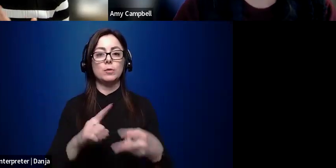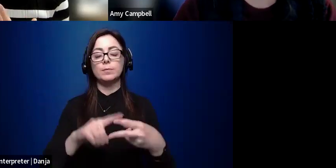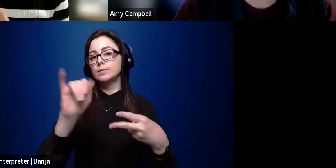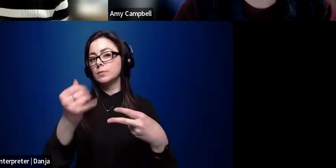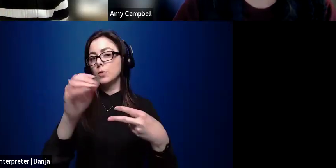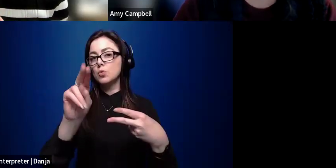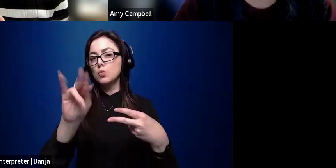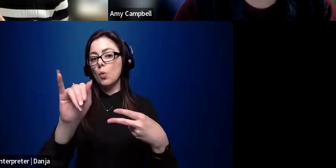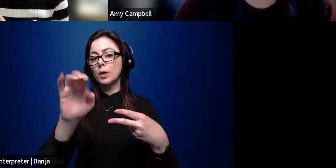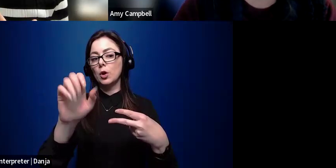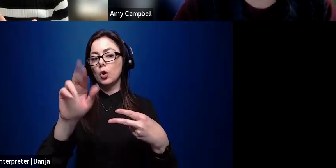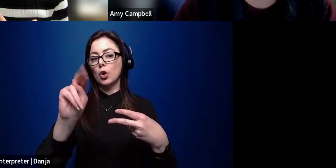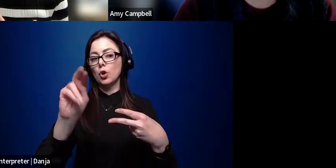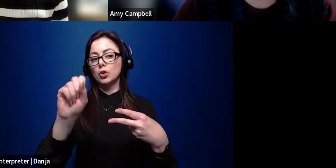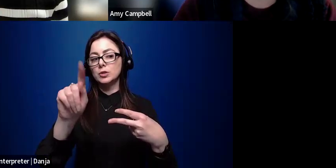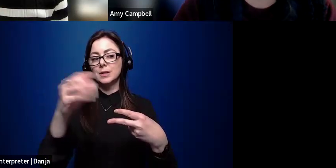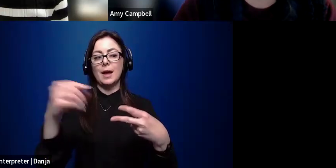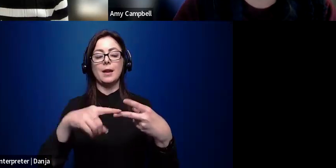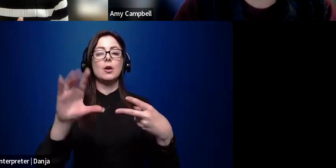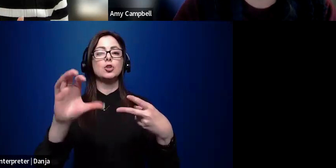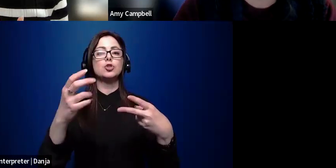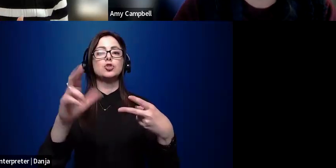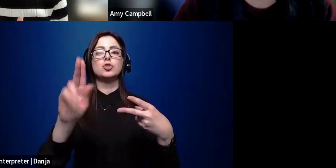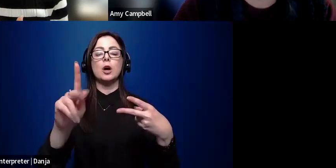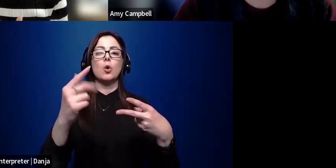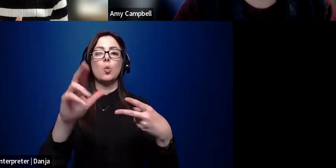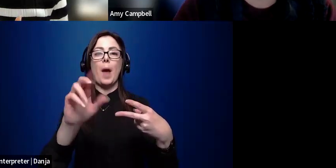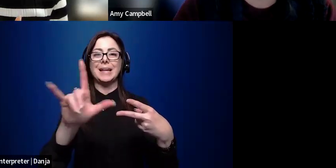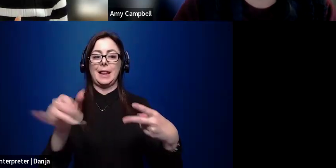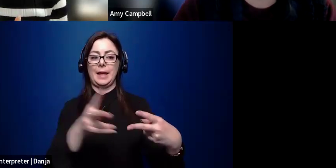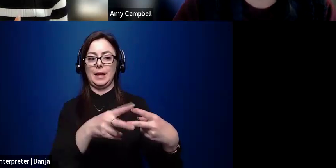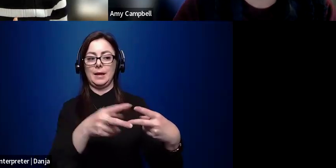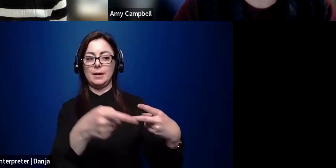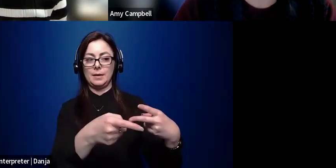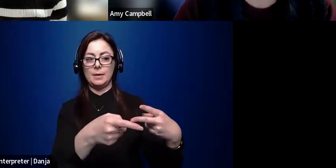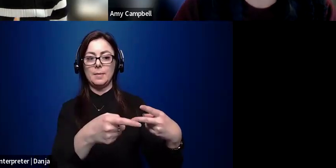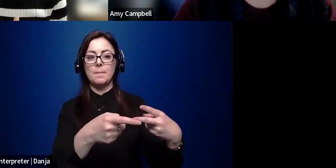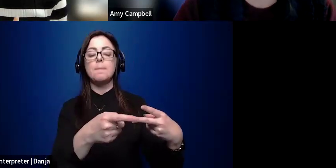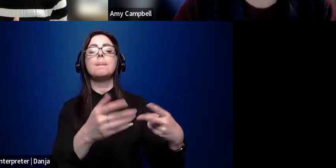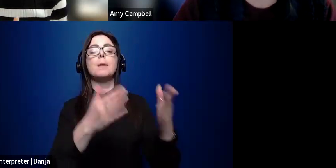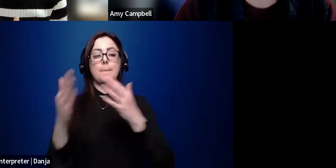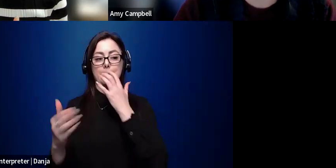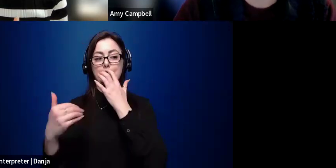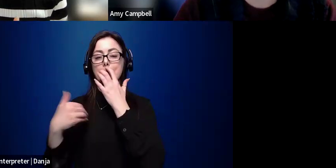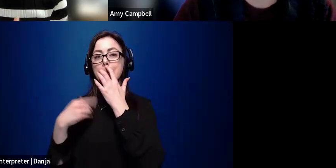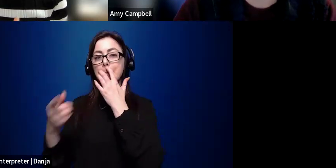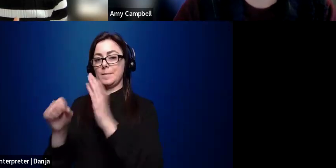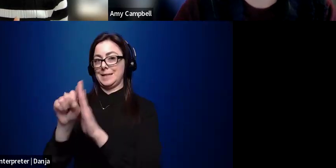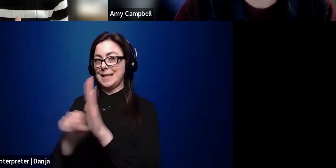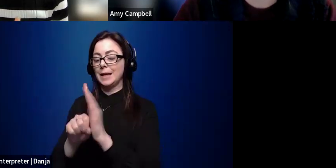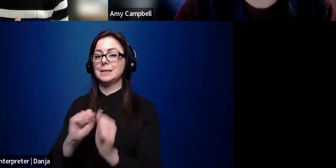Chuck Grassley, and we're going to put up contact information for that too. We have each have a state senator, and we each have a state